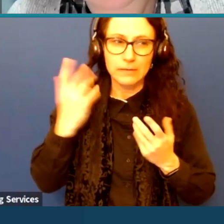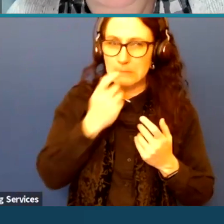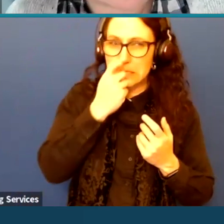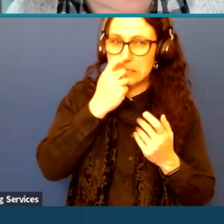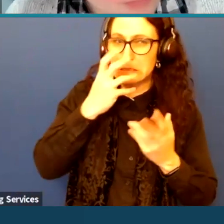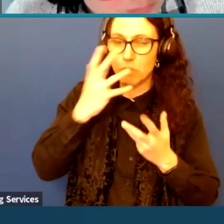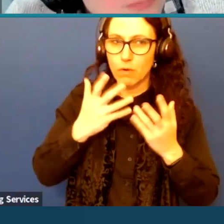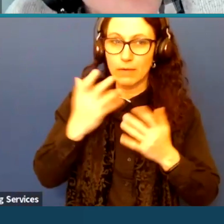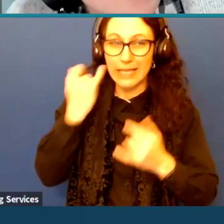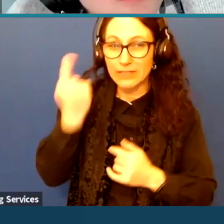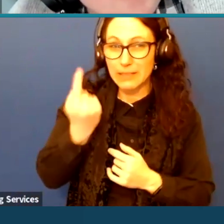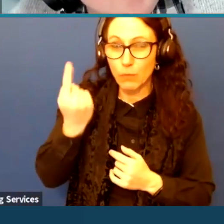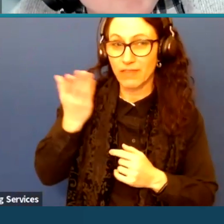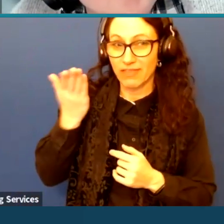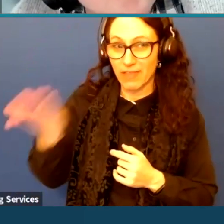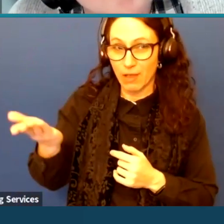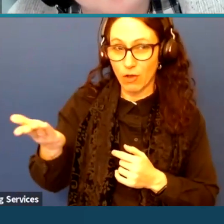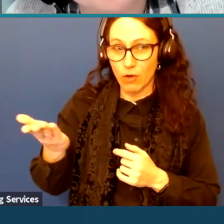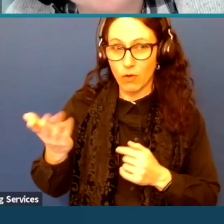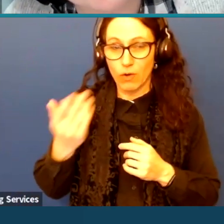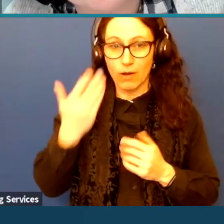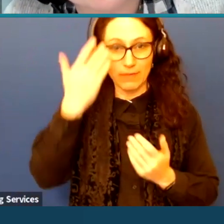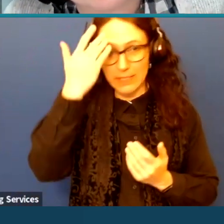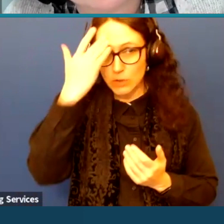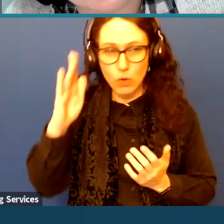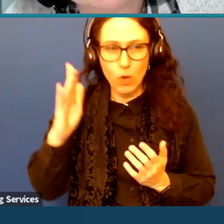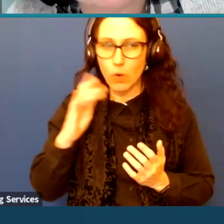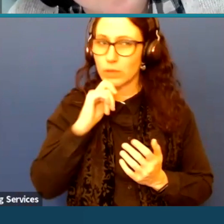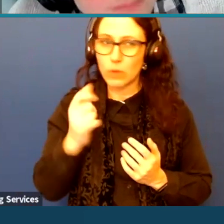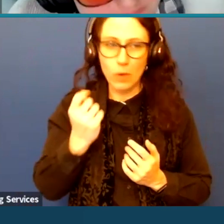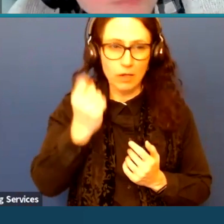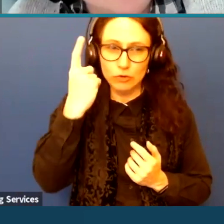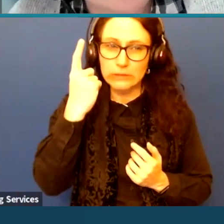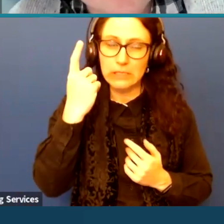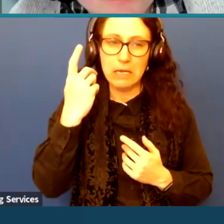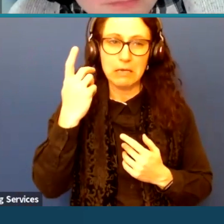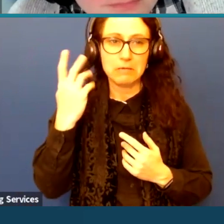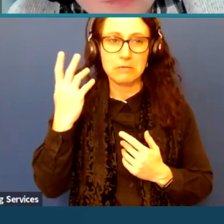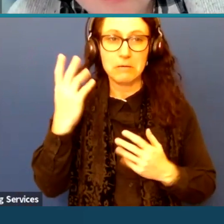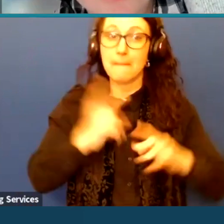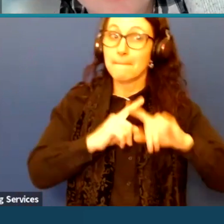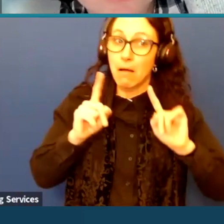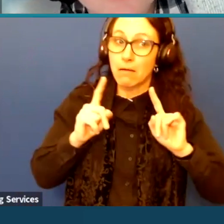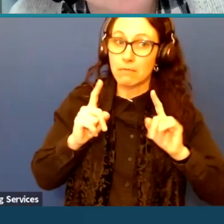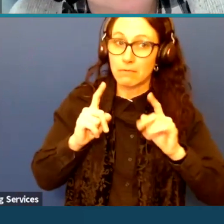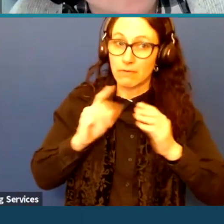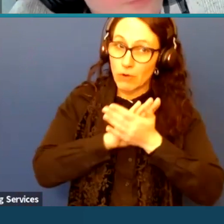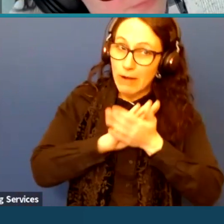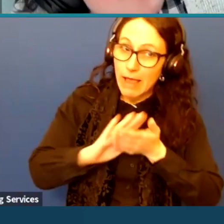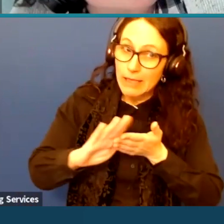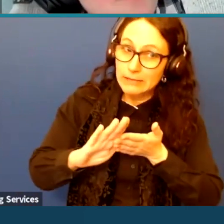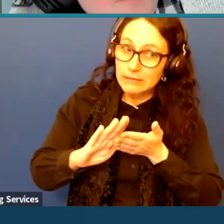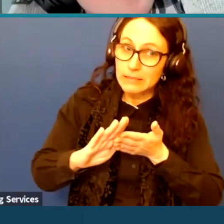doesn't know or understand about service animals, I appreciate